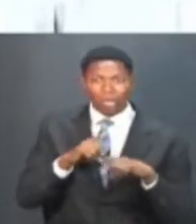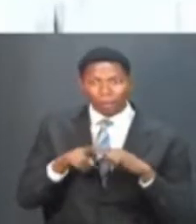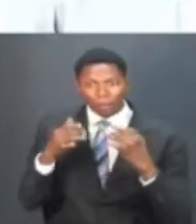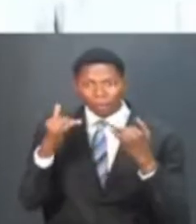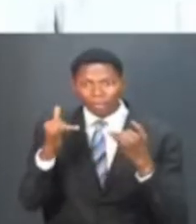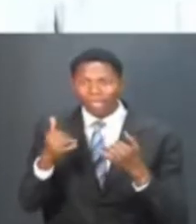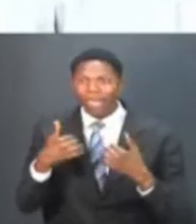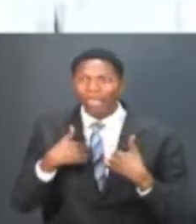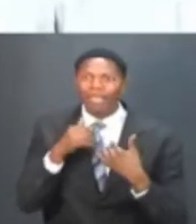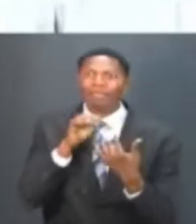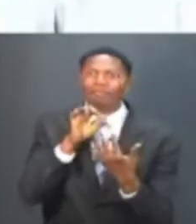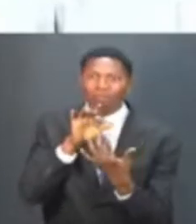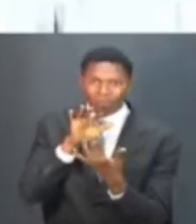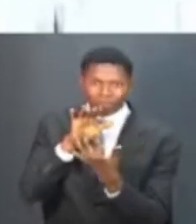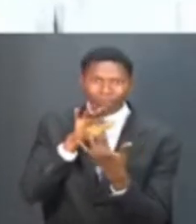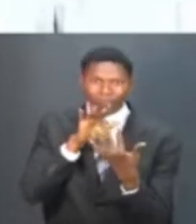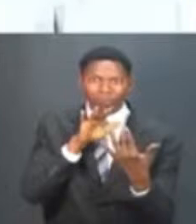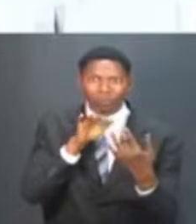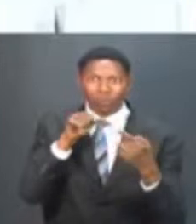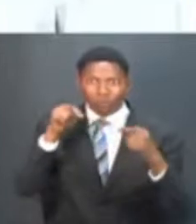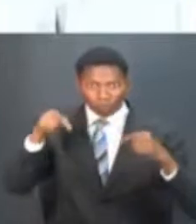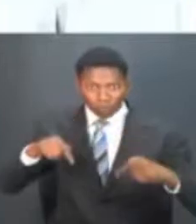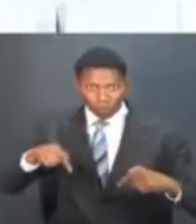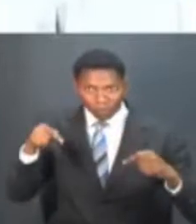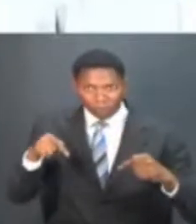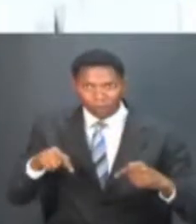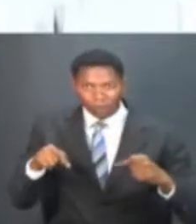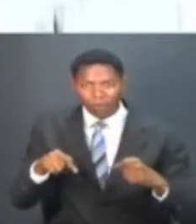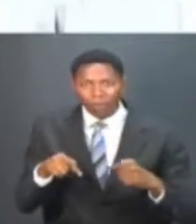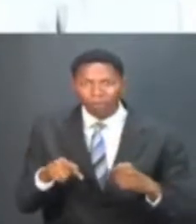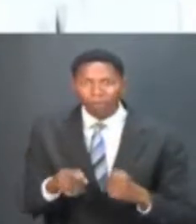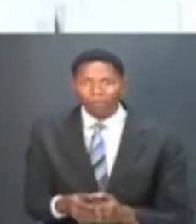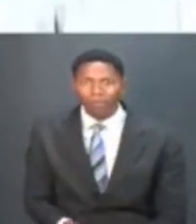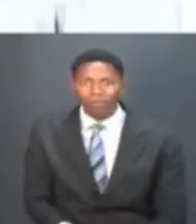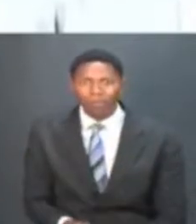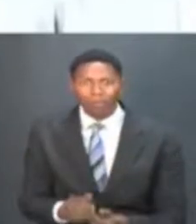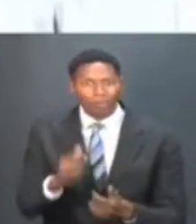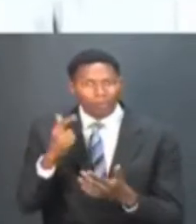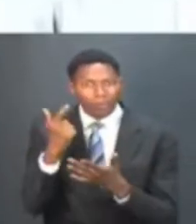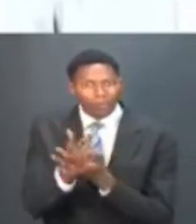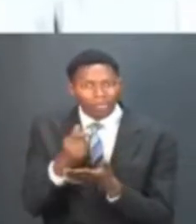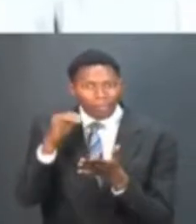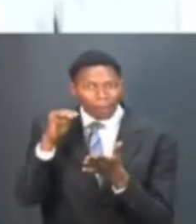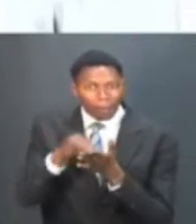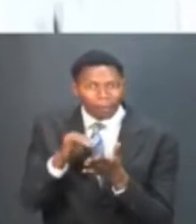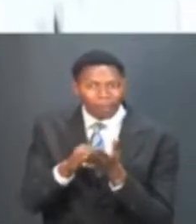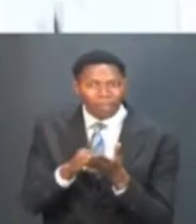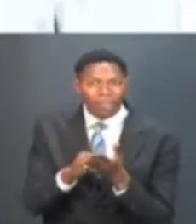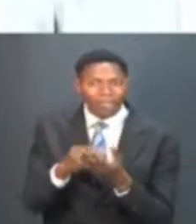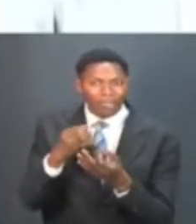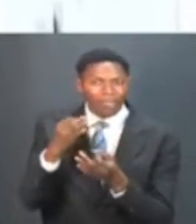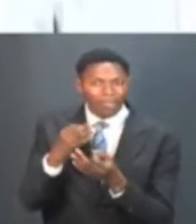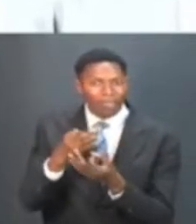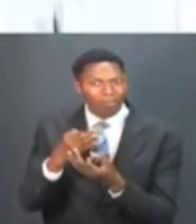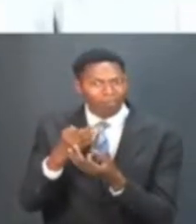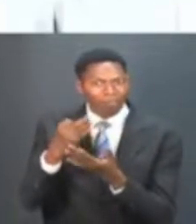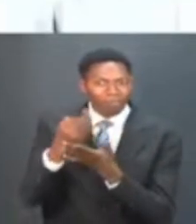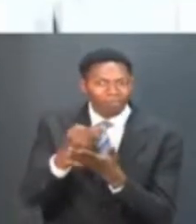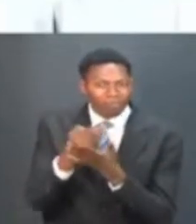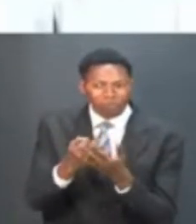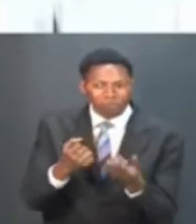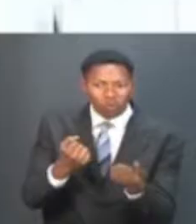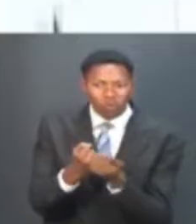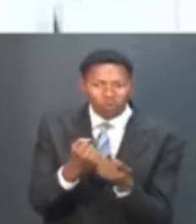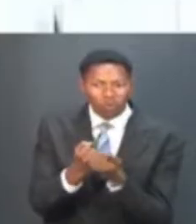is hope for them. To date, the Ghana Medical Trust Fund has supported Kolebu with close to 1 million